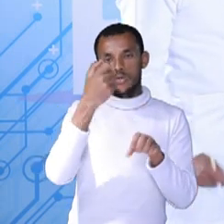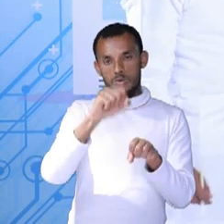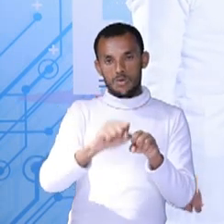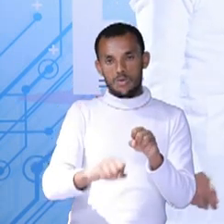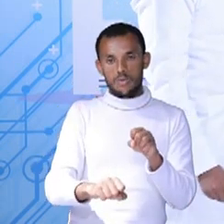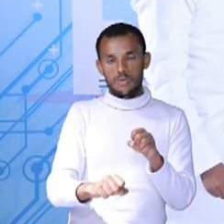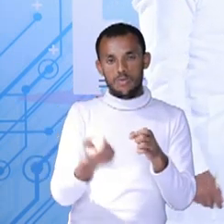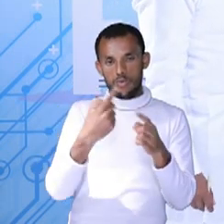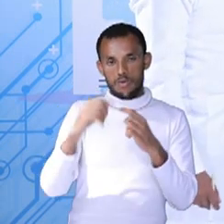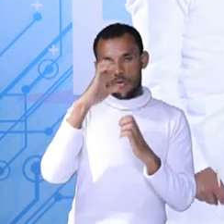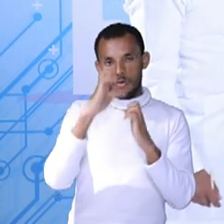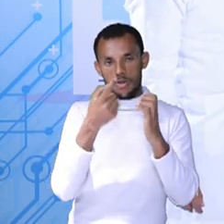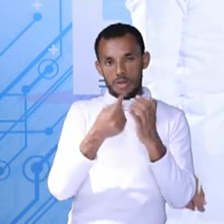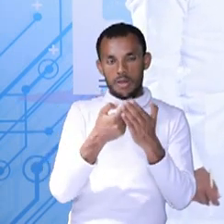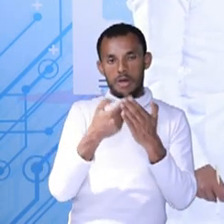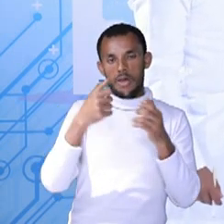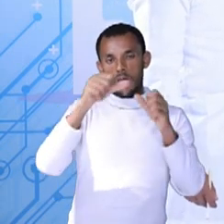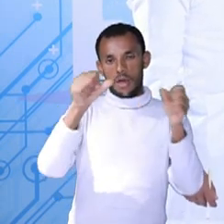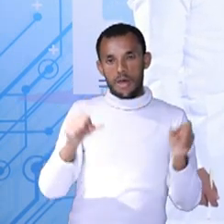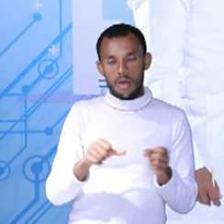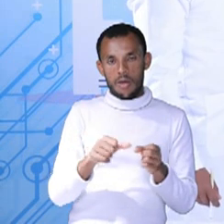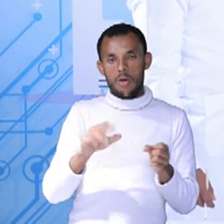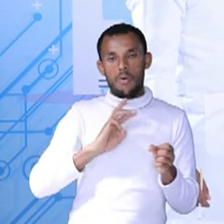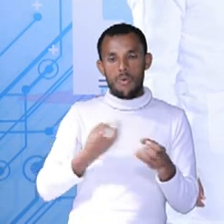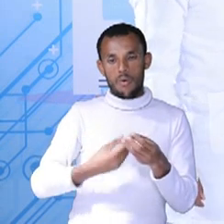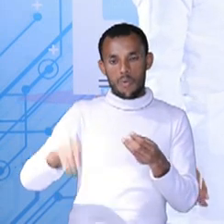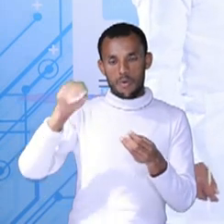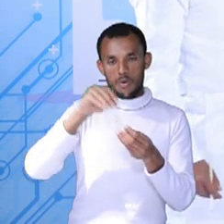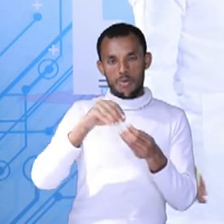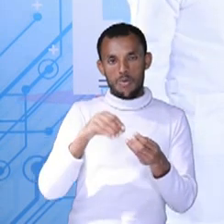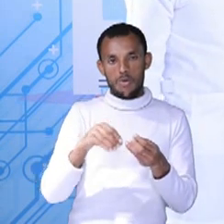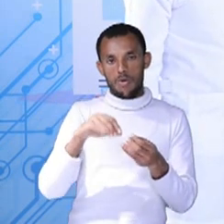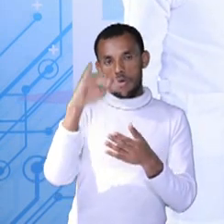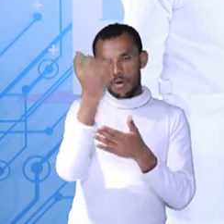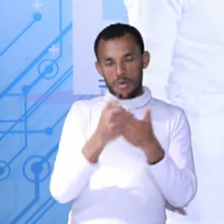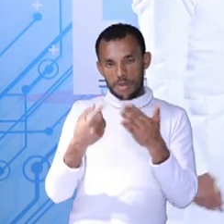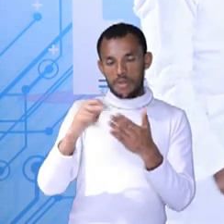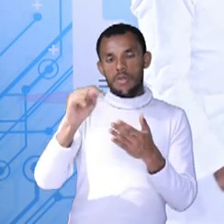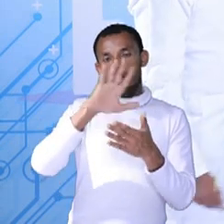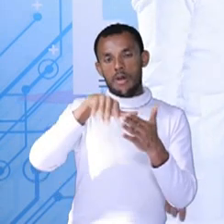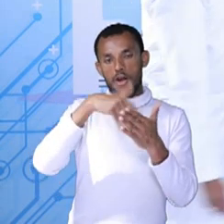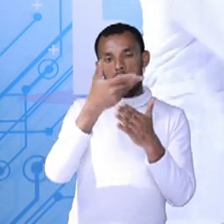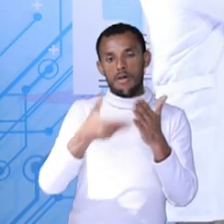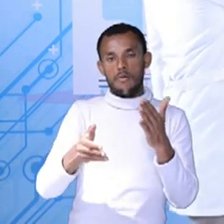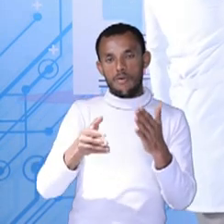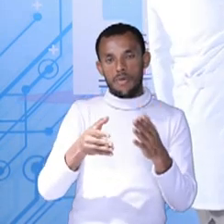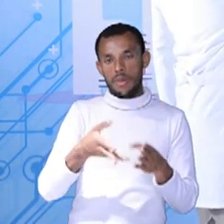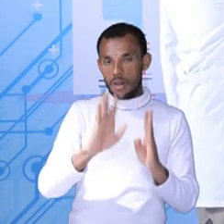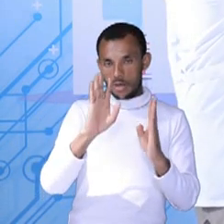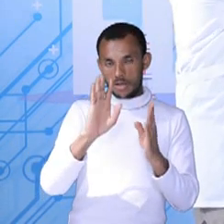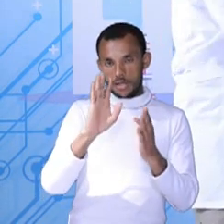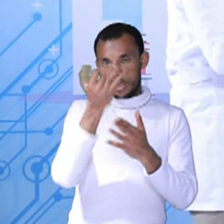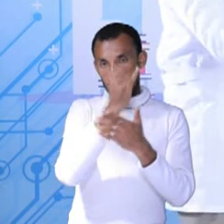So to evaluate the area, we have to draw the graph. So let's